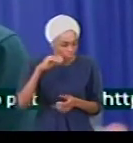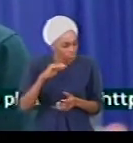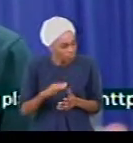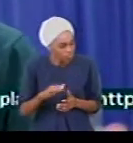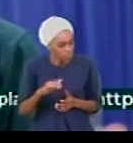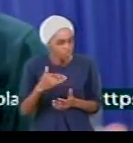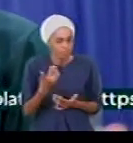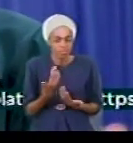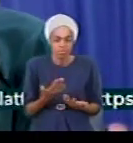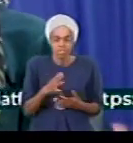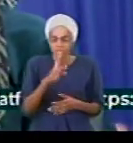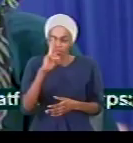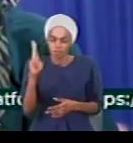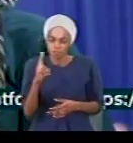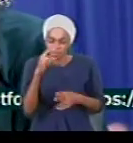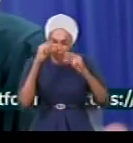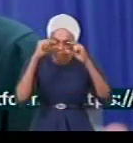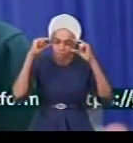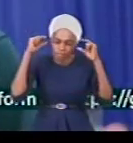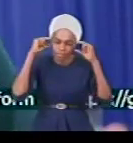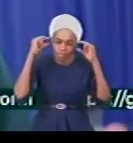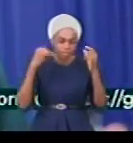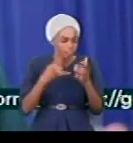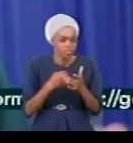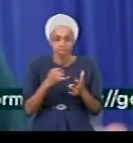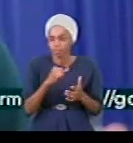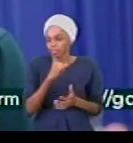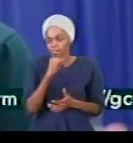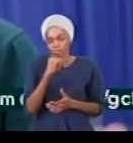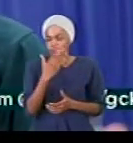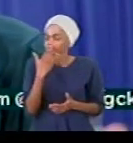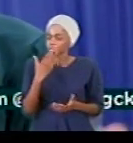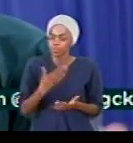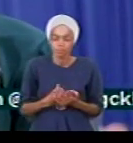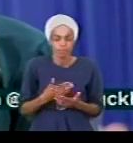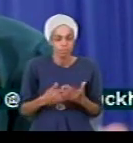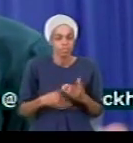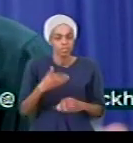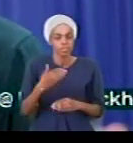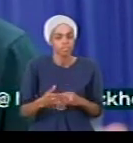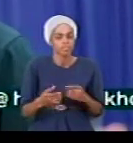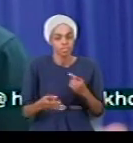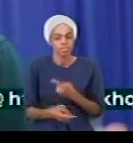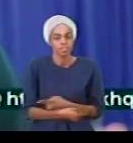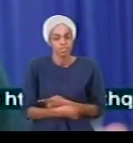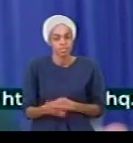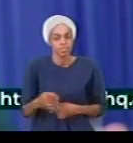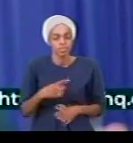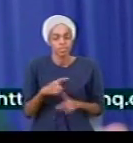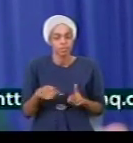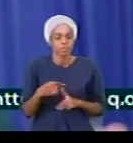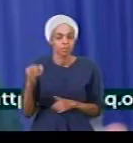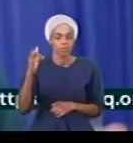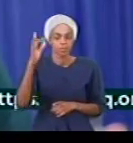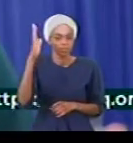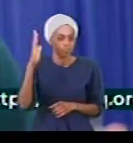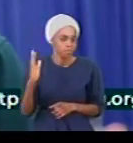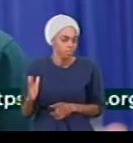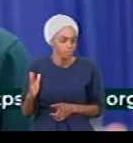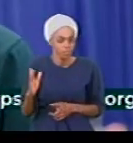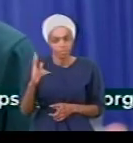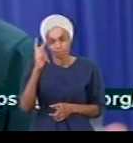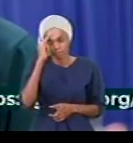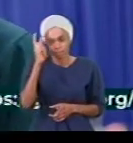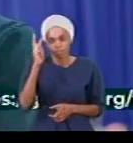following day when Pastor Dr W F kumui said we should place our hands on where we have the